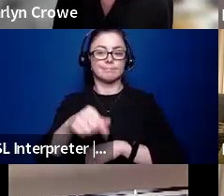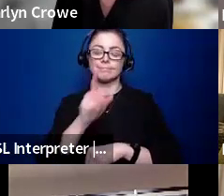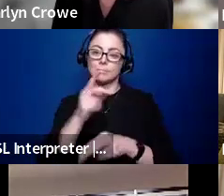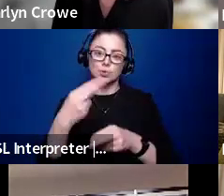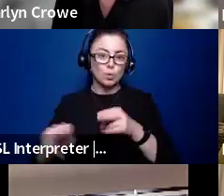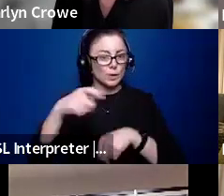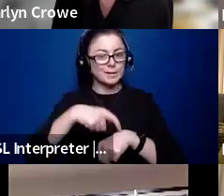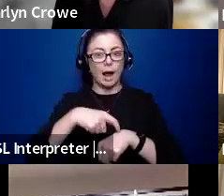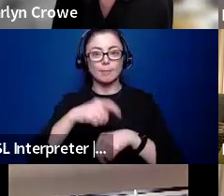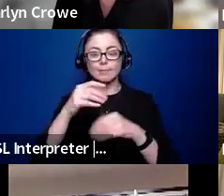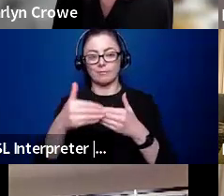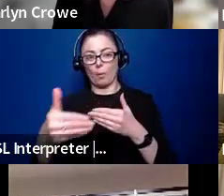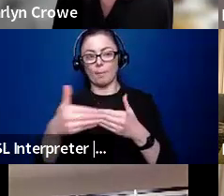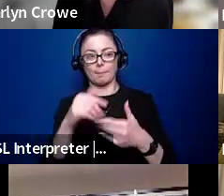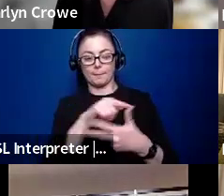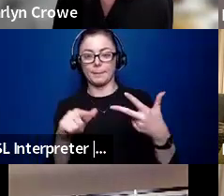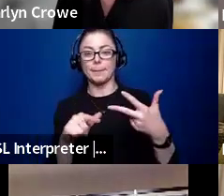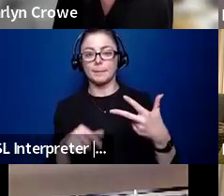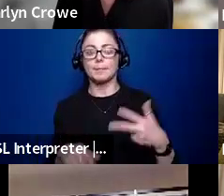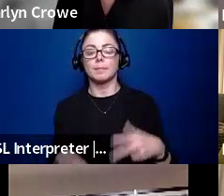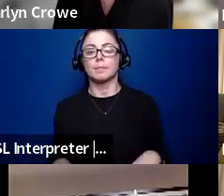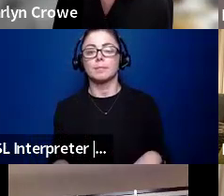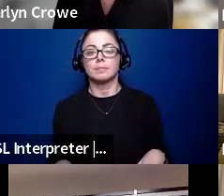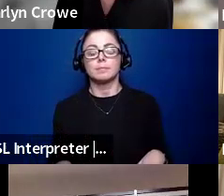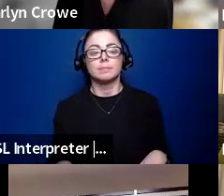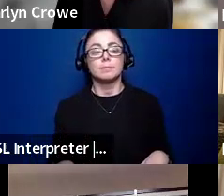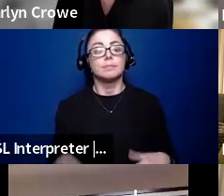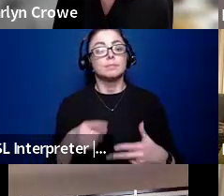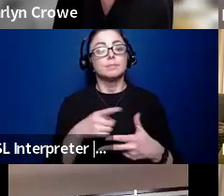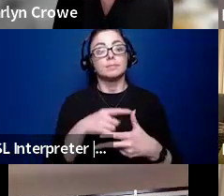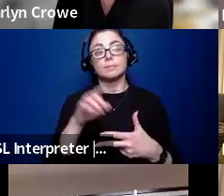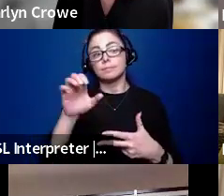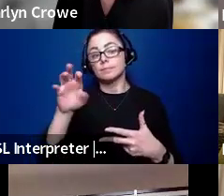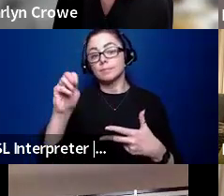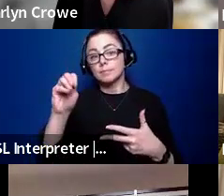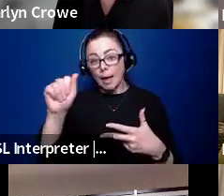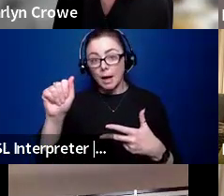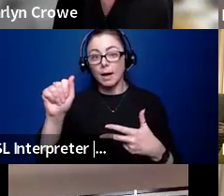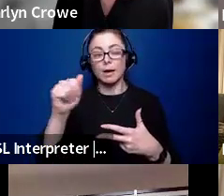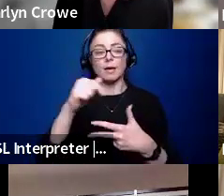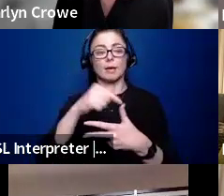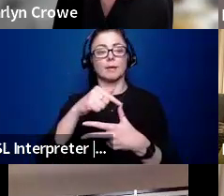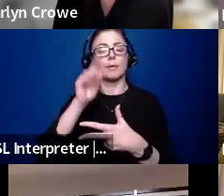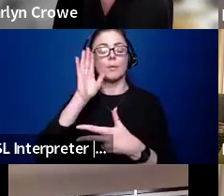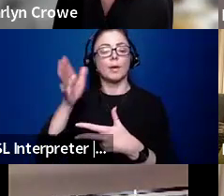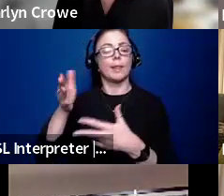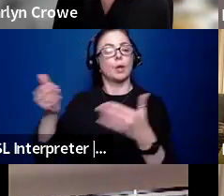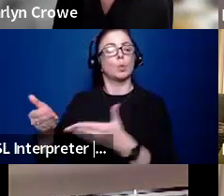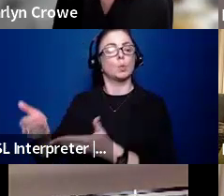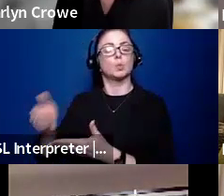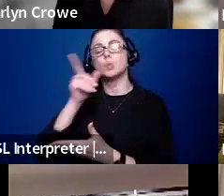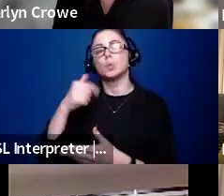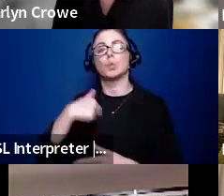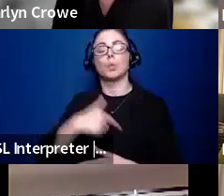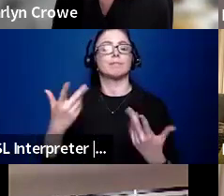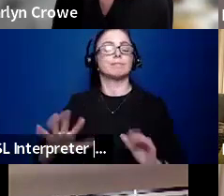I'll introduce them separately here shortly, and then Emma will be introducing our invited speakers. And just